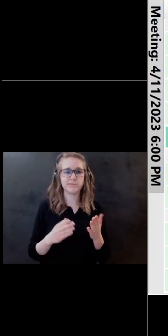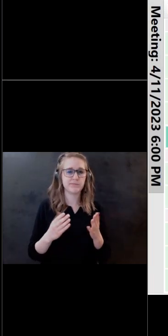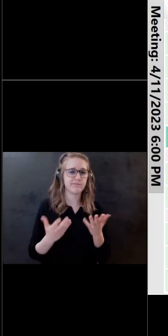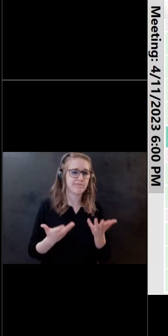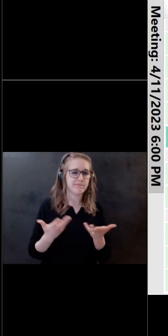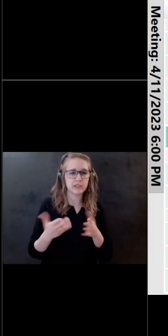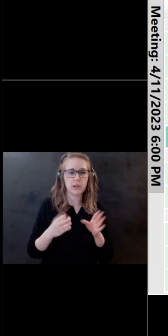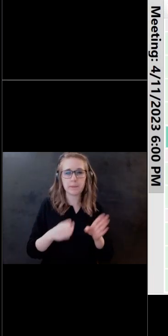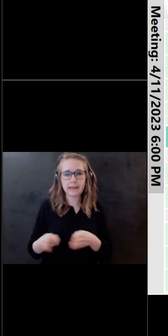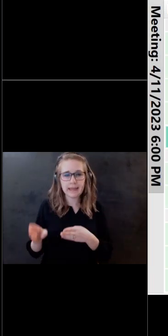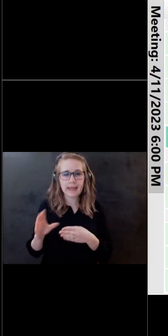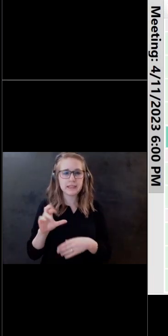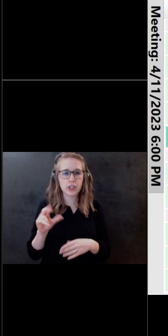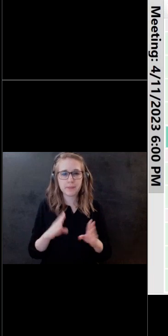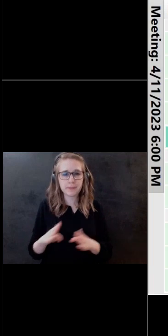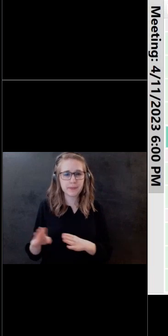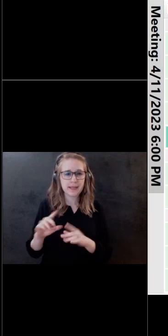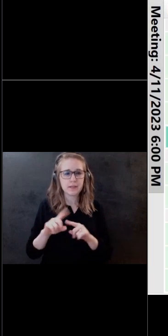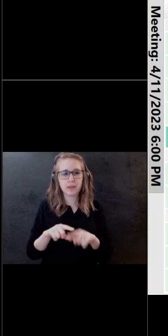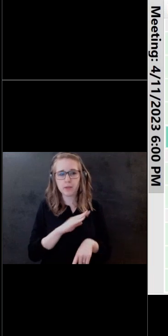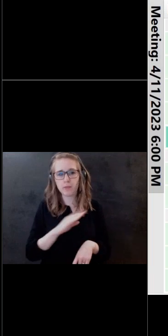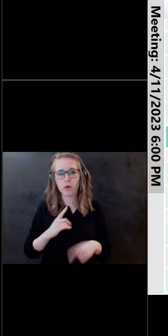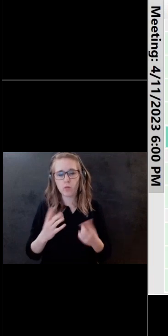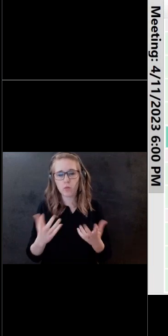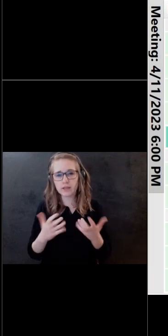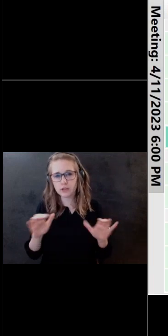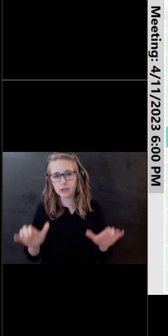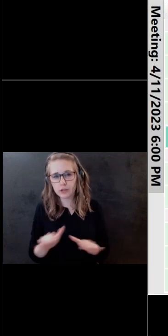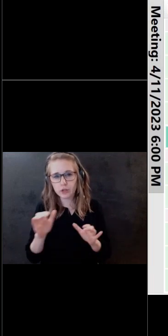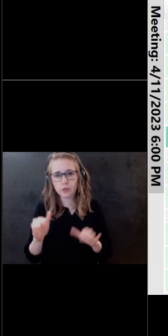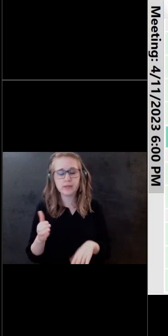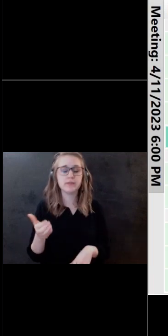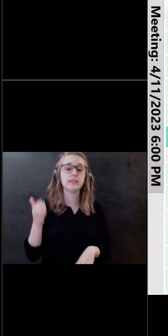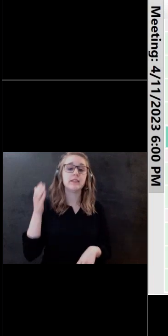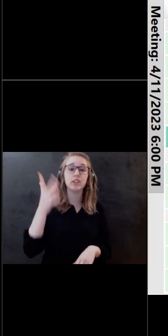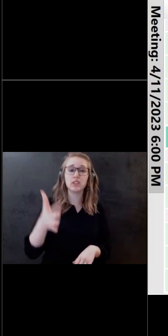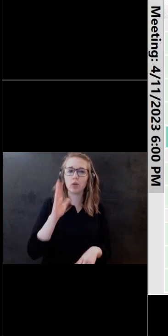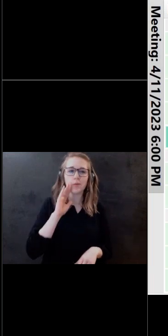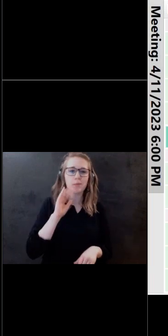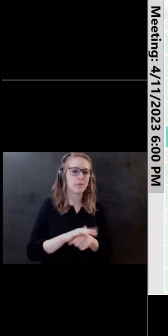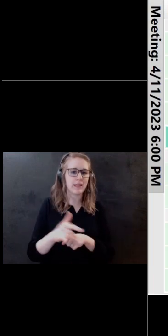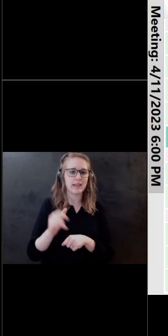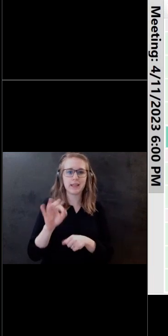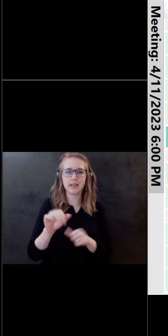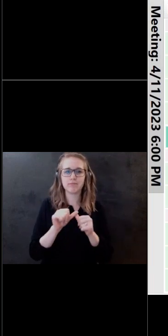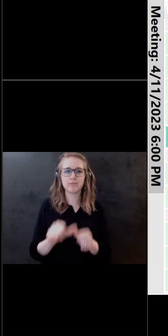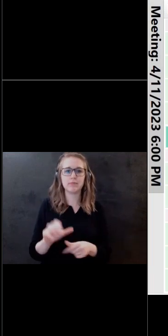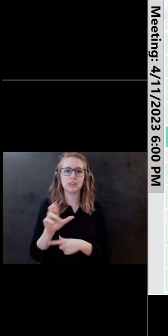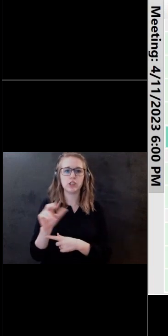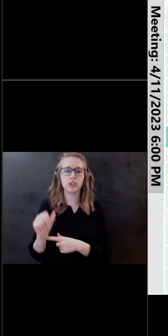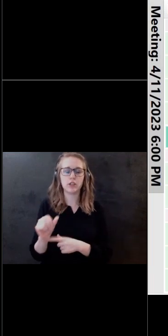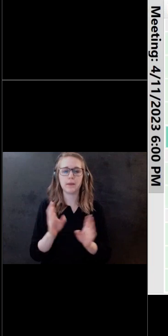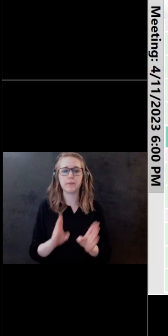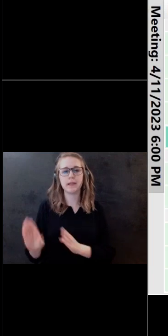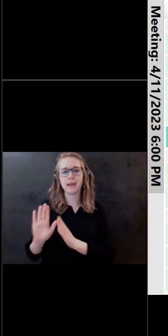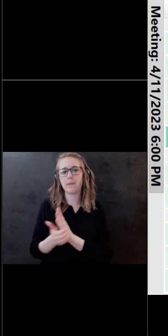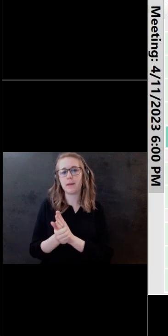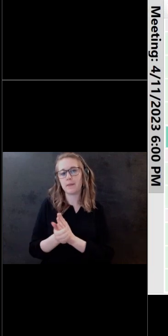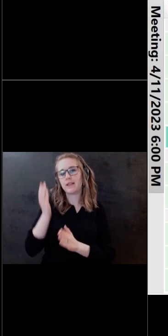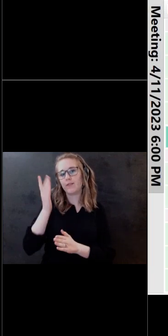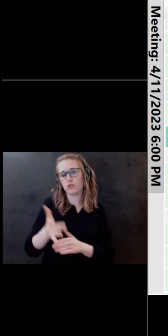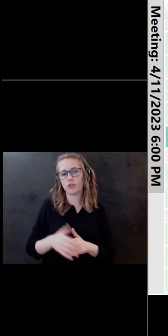the board wants to do with the scope and the future. There'll be plenty of that if we proceed with the CRB plan amendment in the future.